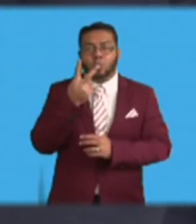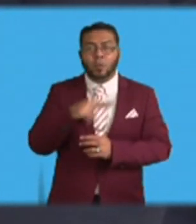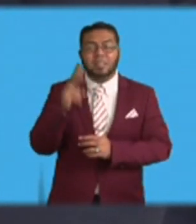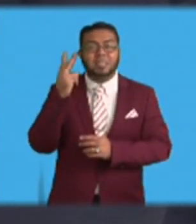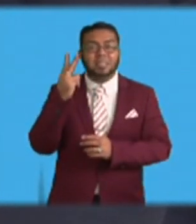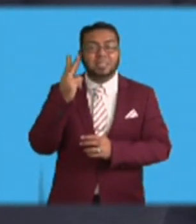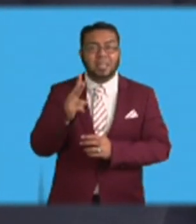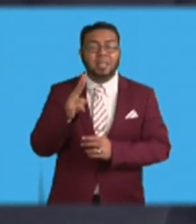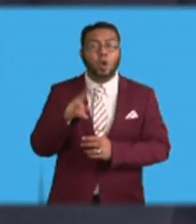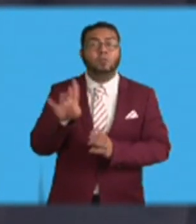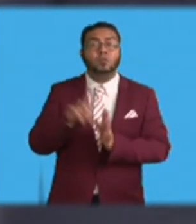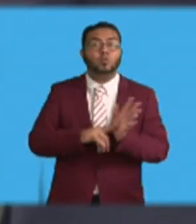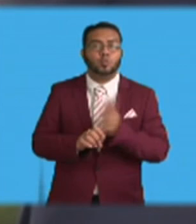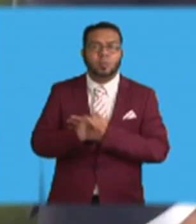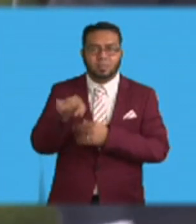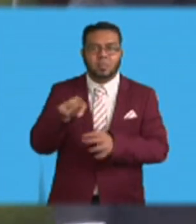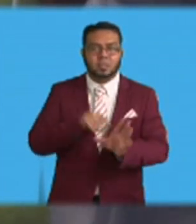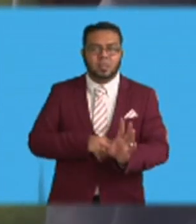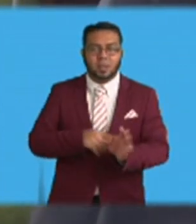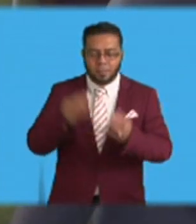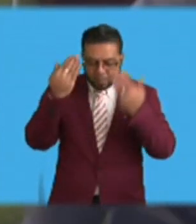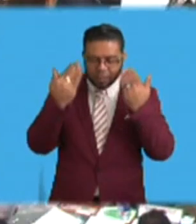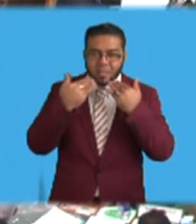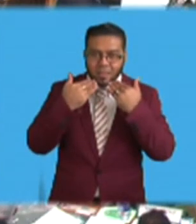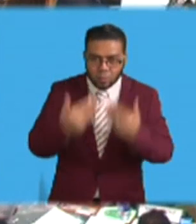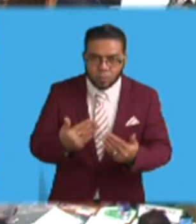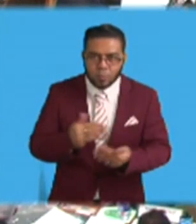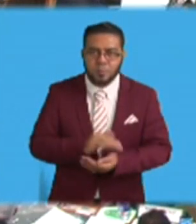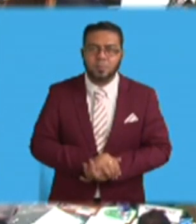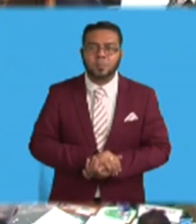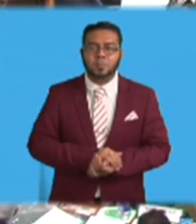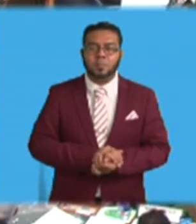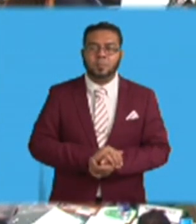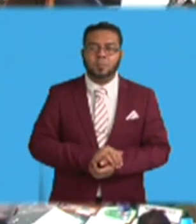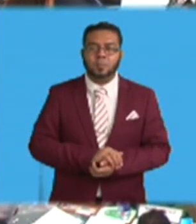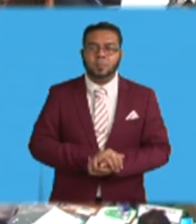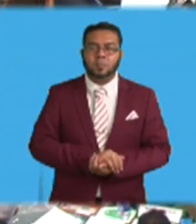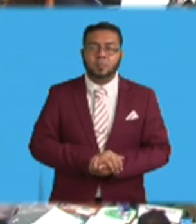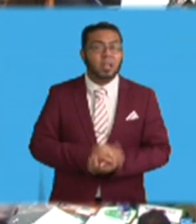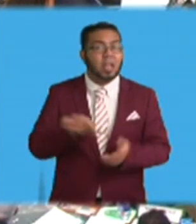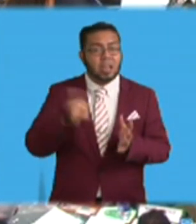of this year, Madam Speaker. Thank you. Thank you.